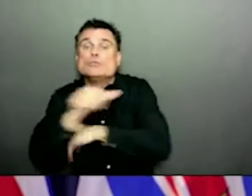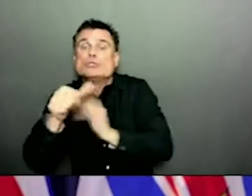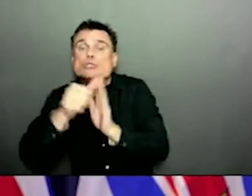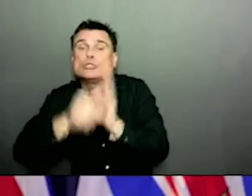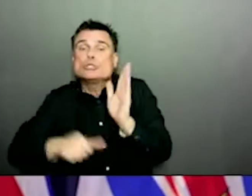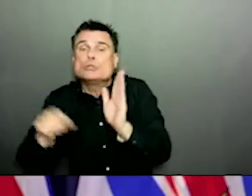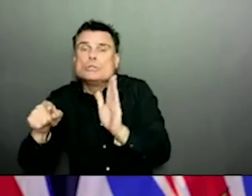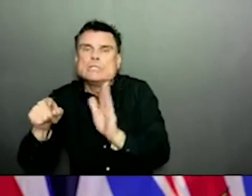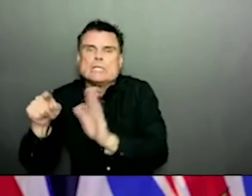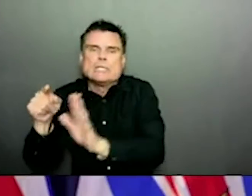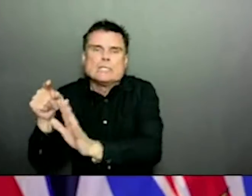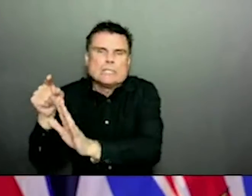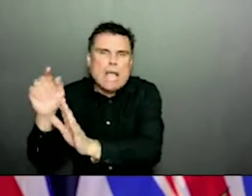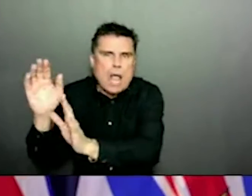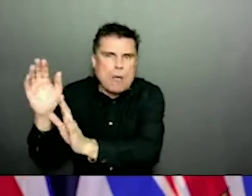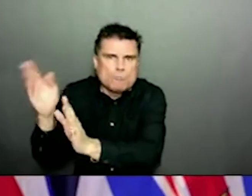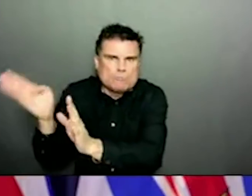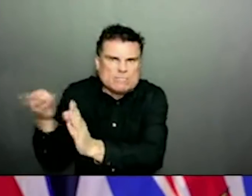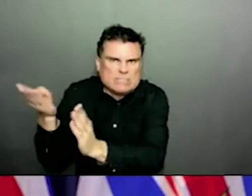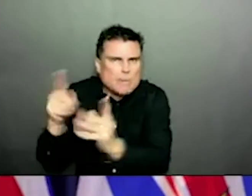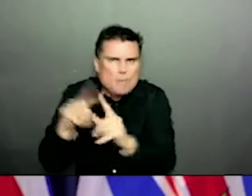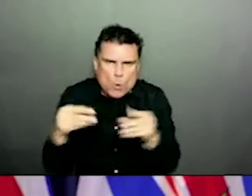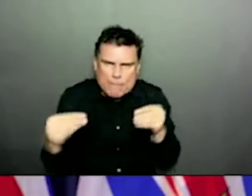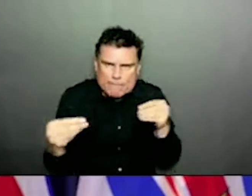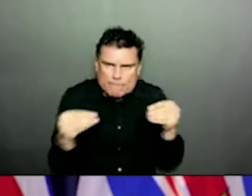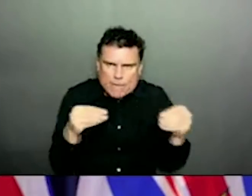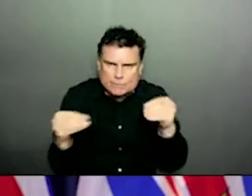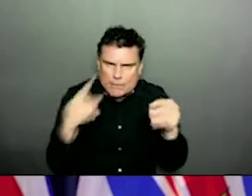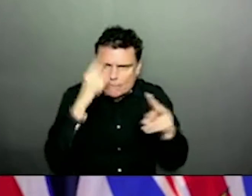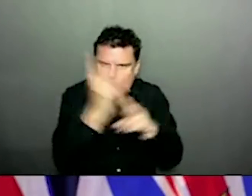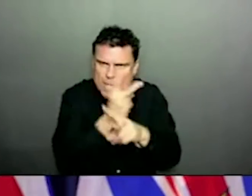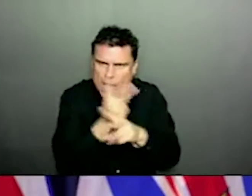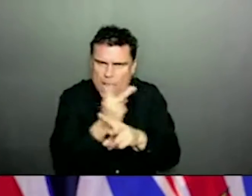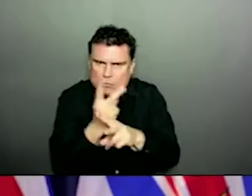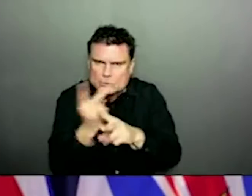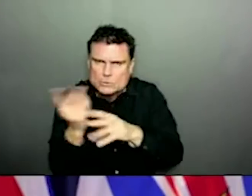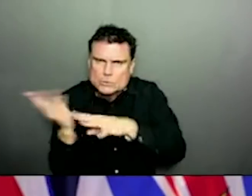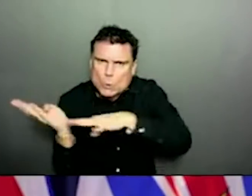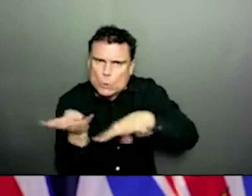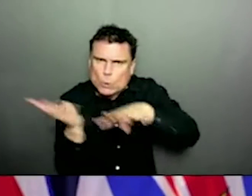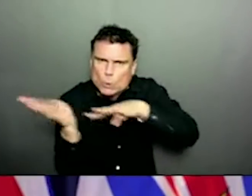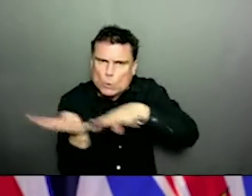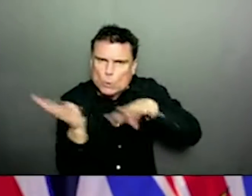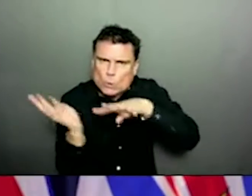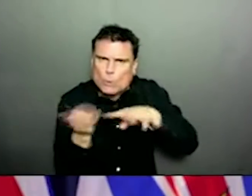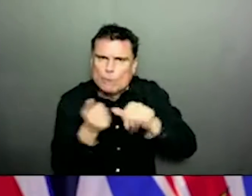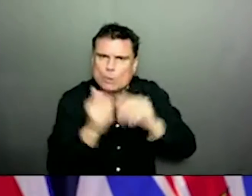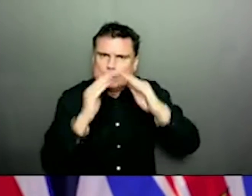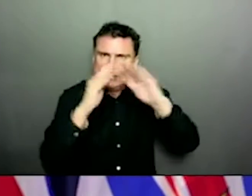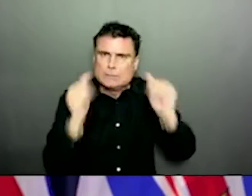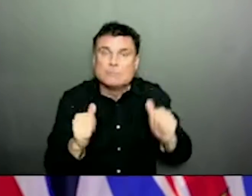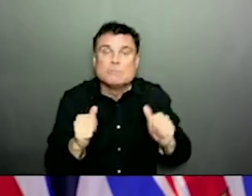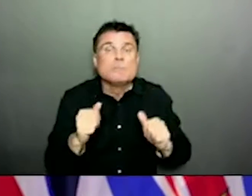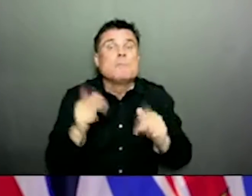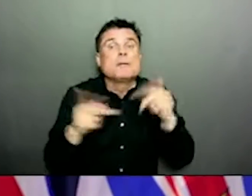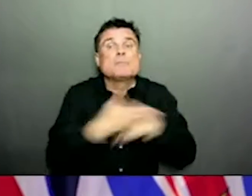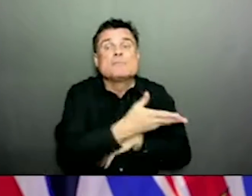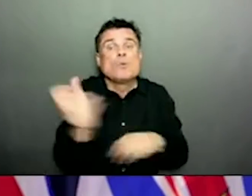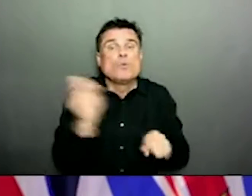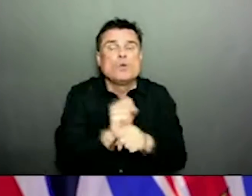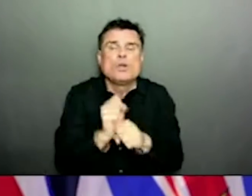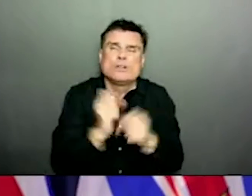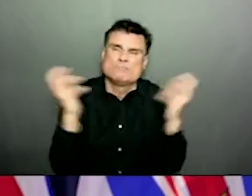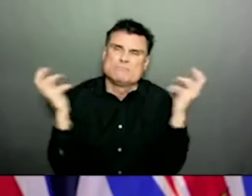a lot of flexibility in managing the system right now, and our folks are doing a tremendous job. But there's also no question that when you